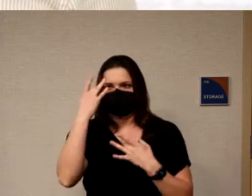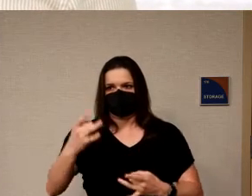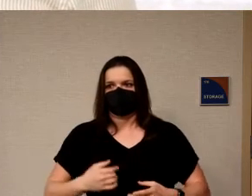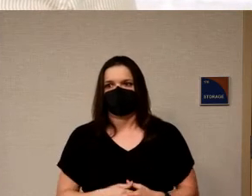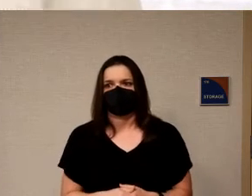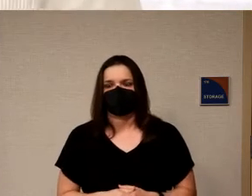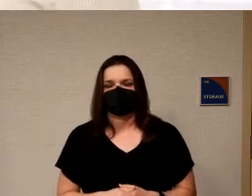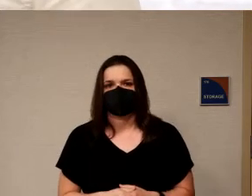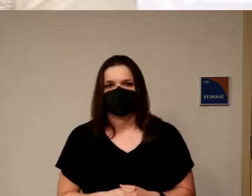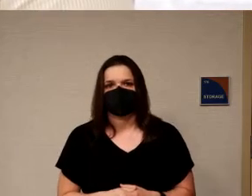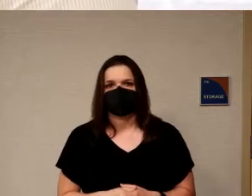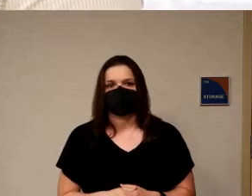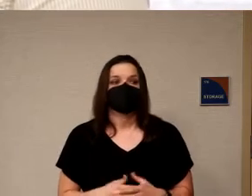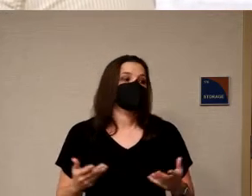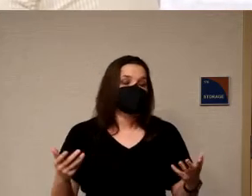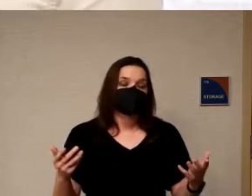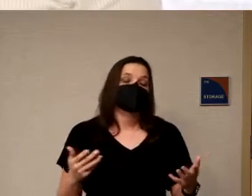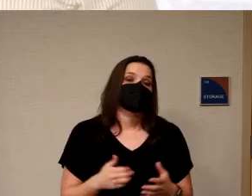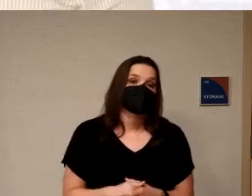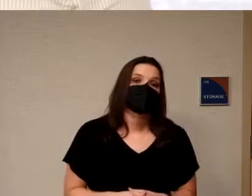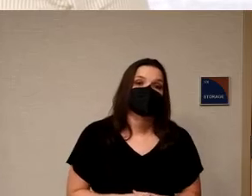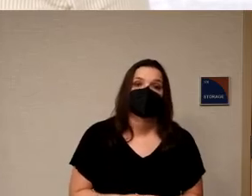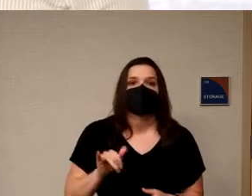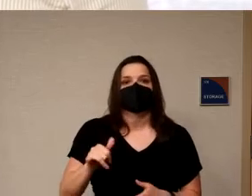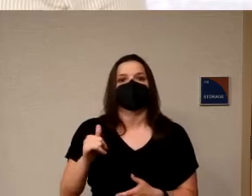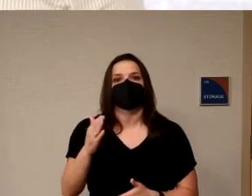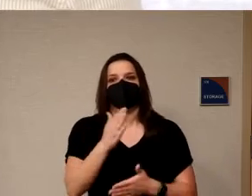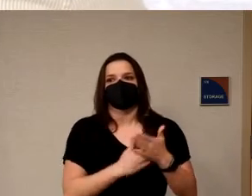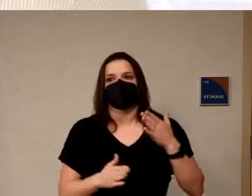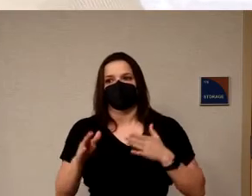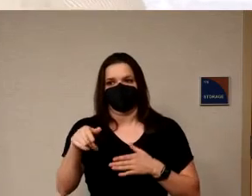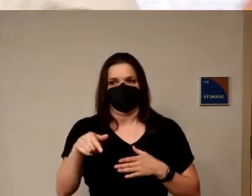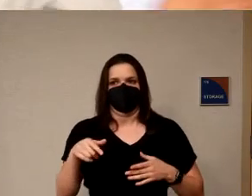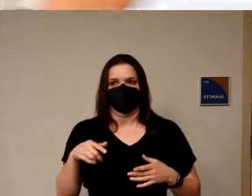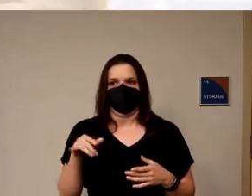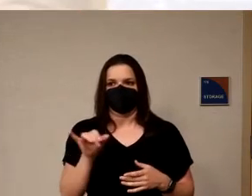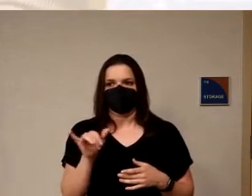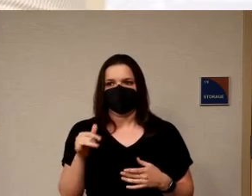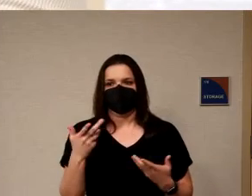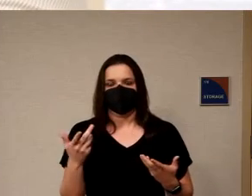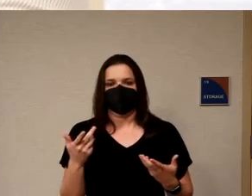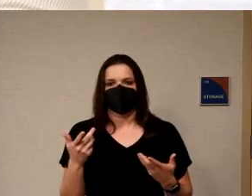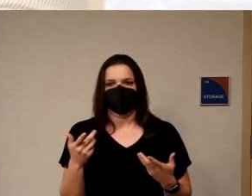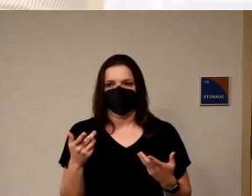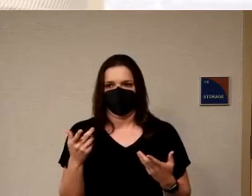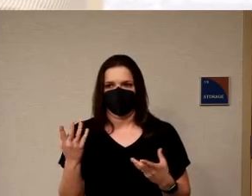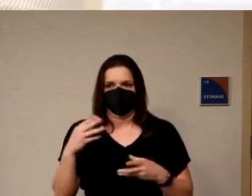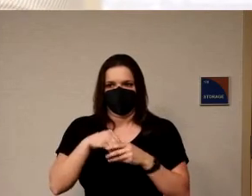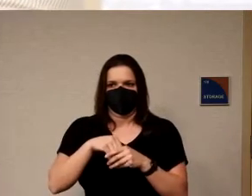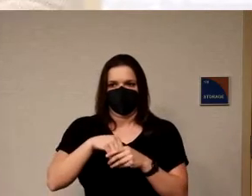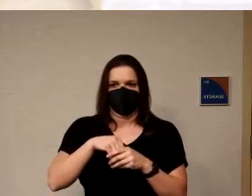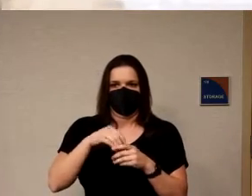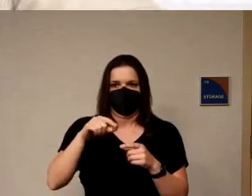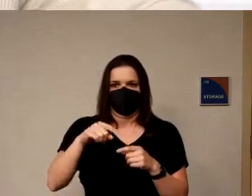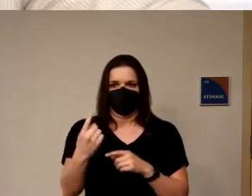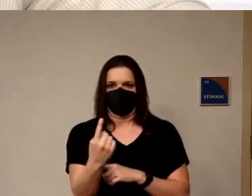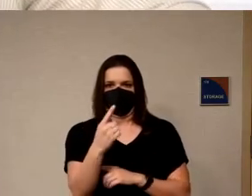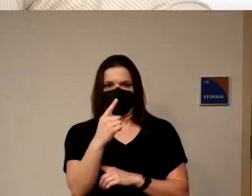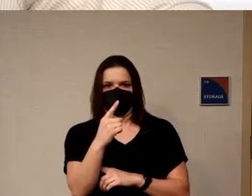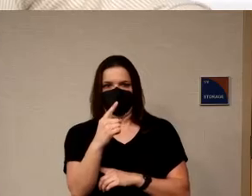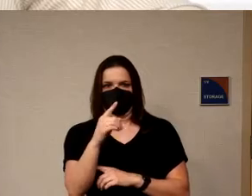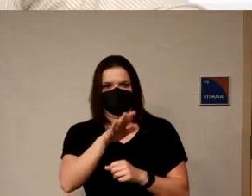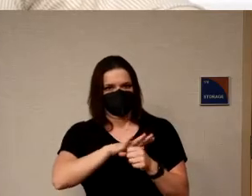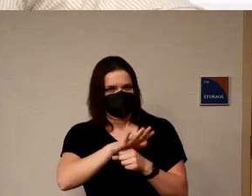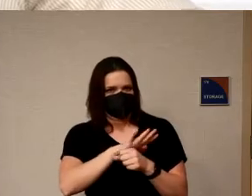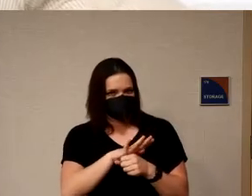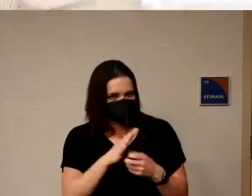interesting. And that's kind of part of the nature of it, right? If you kind of put more into one district, that means fewer